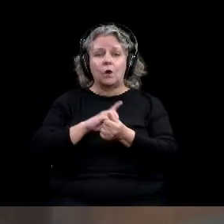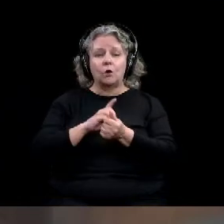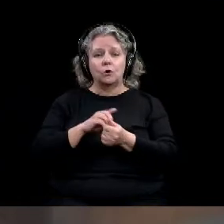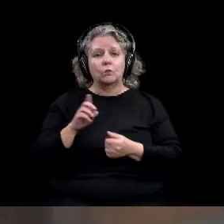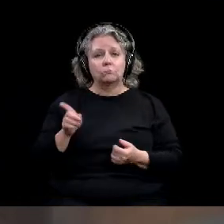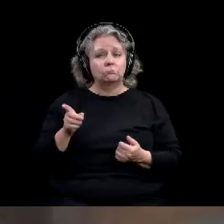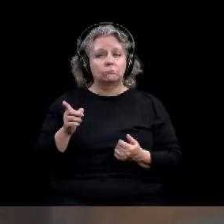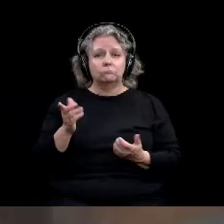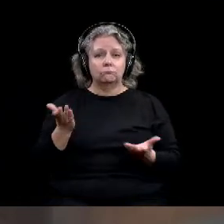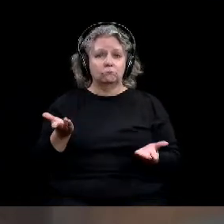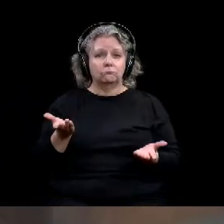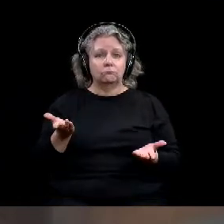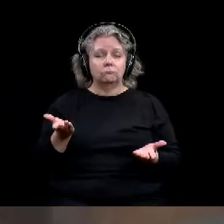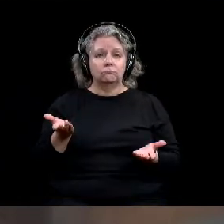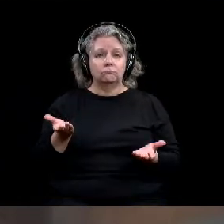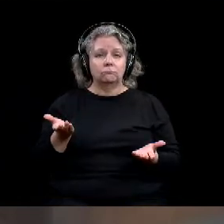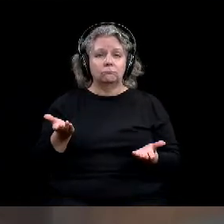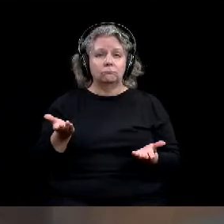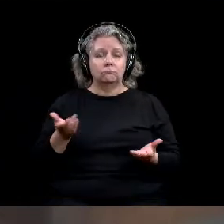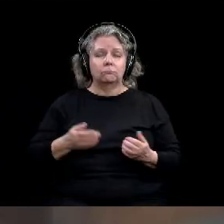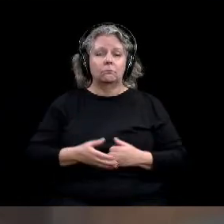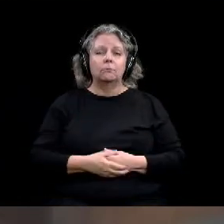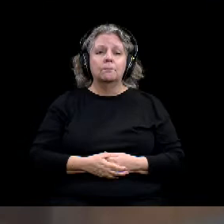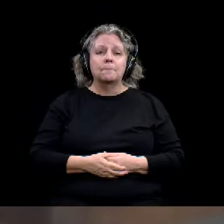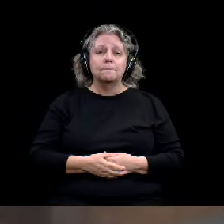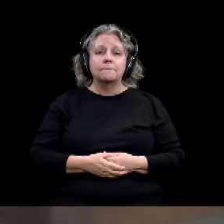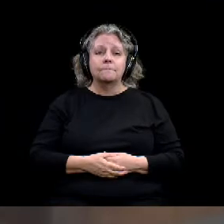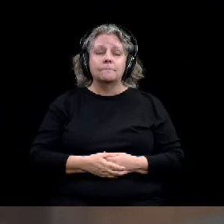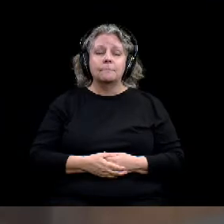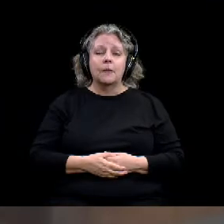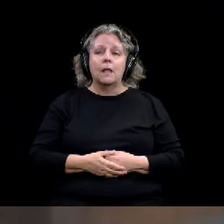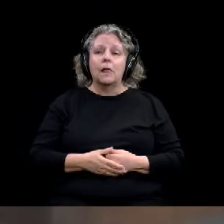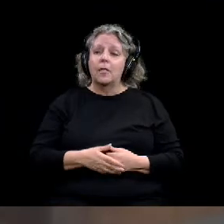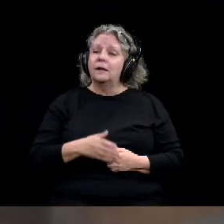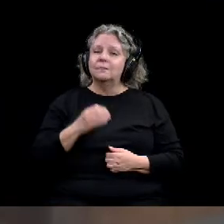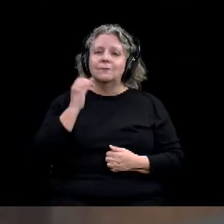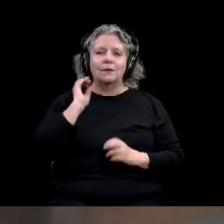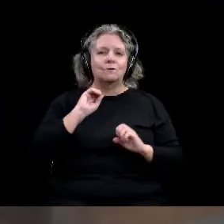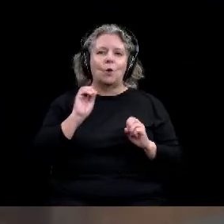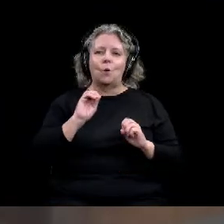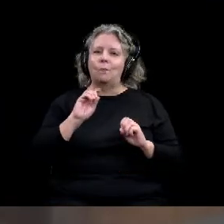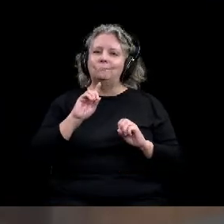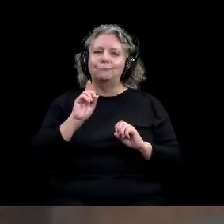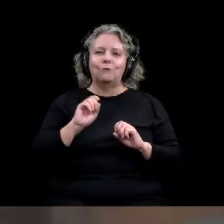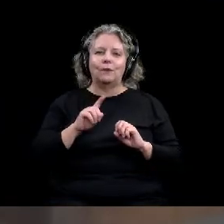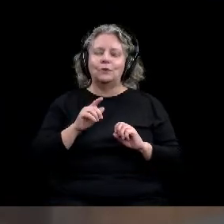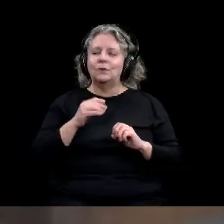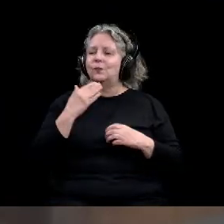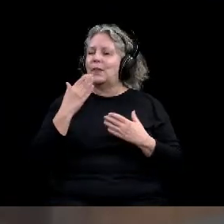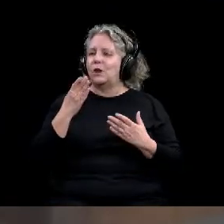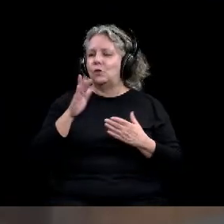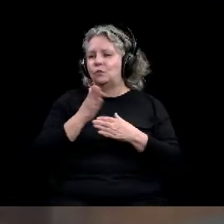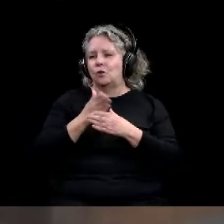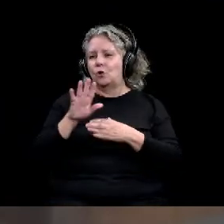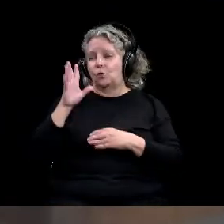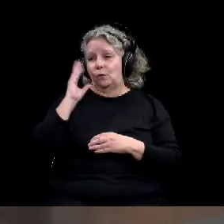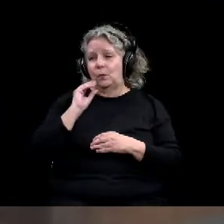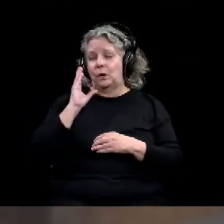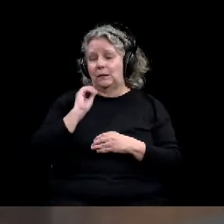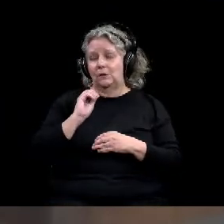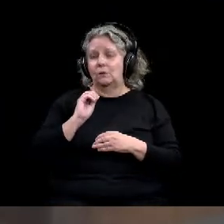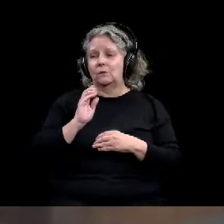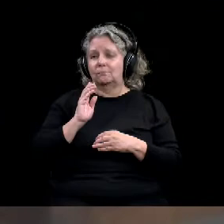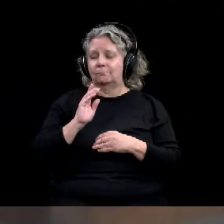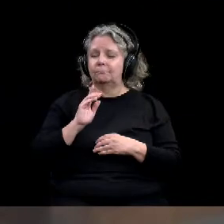If not, Dr. Patillo, we're so thankful for you taking time to share your experience. It means a lot. Thank you for serving our community, and please tell